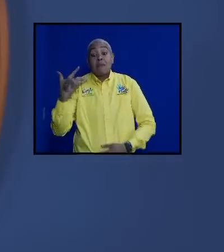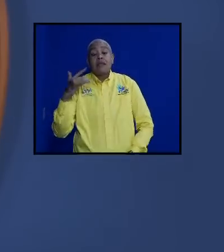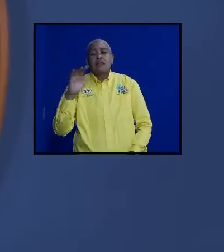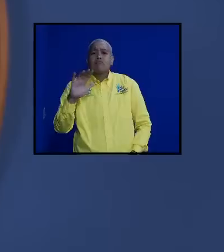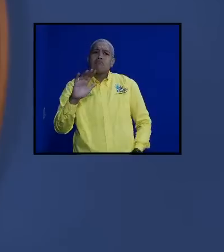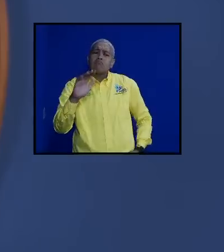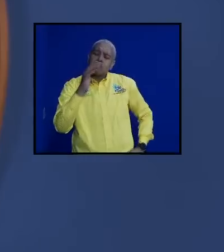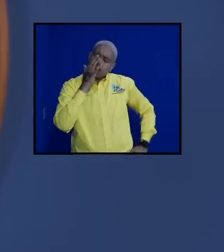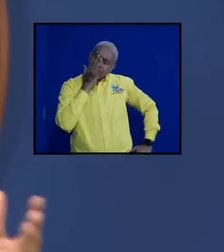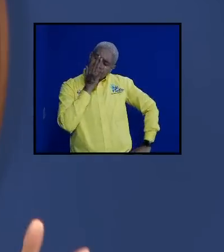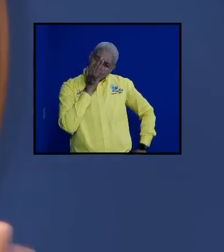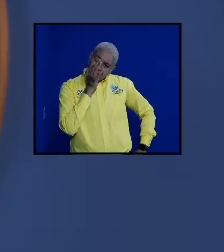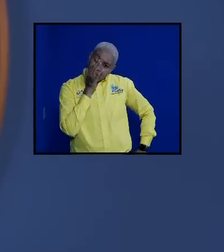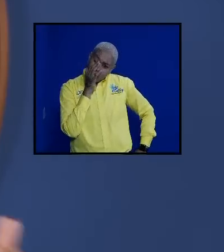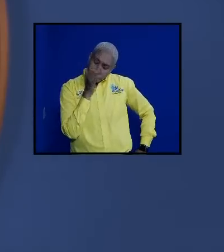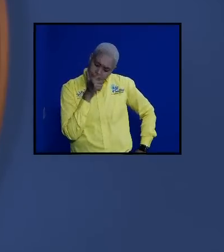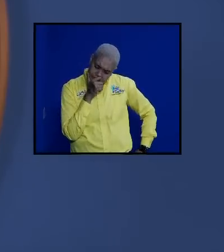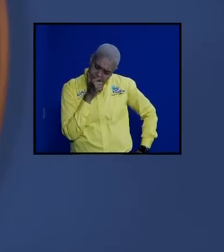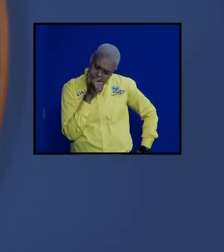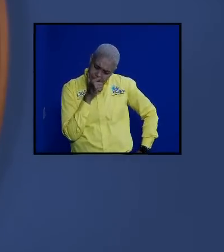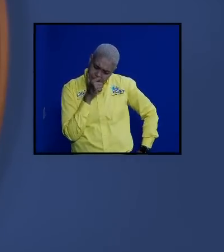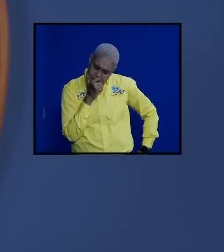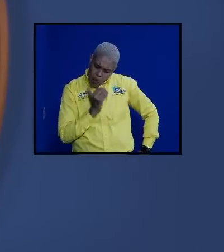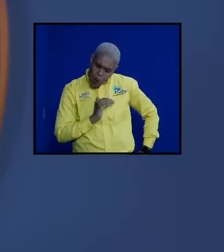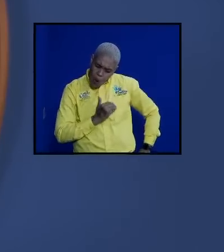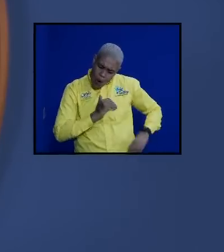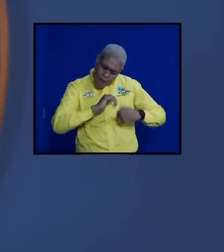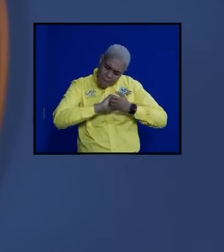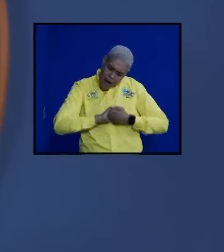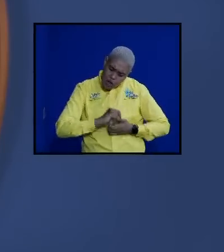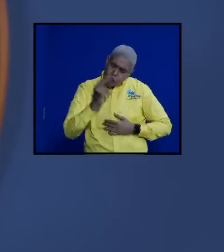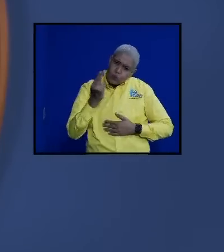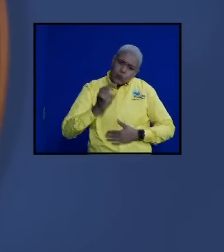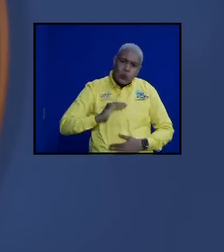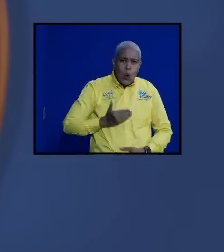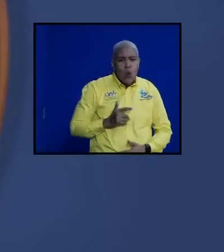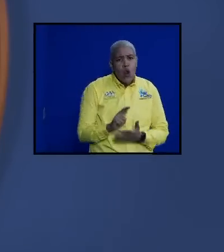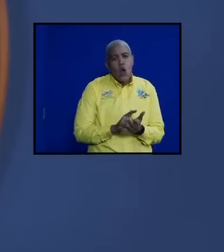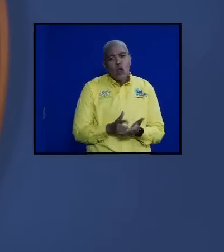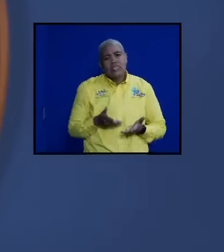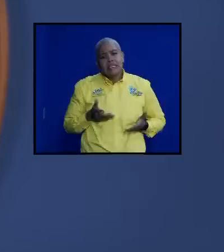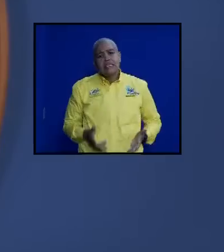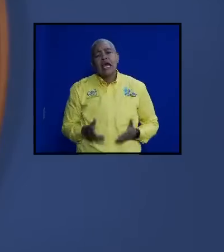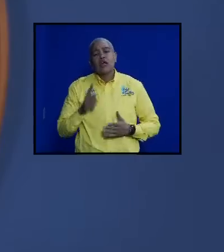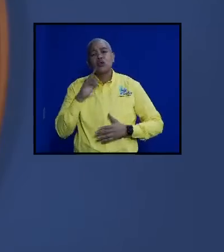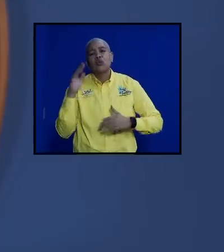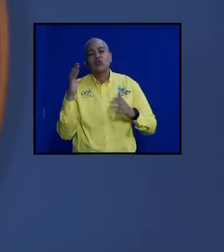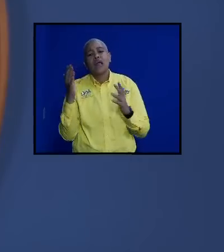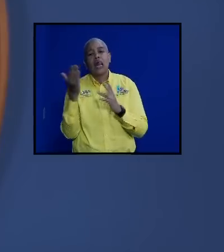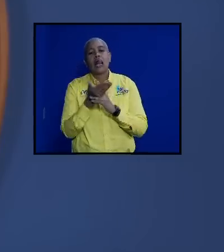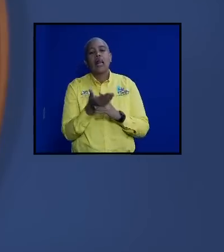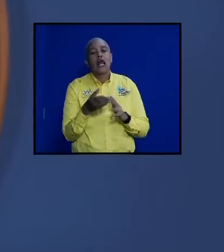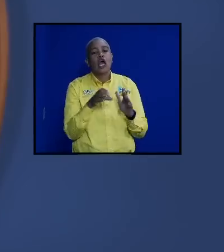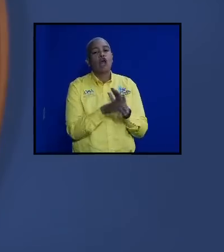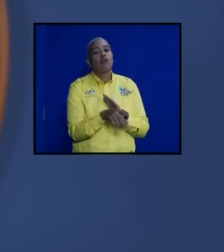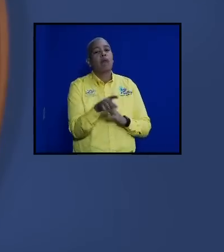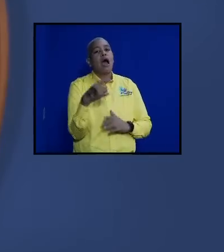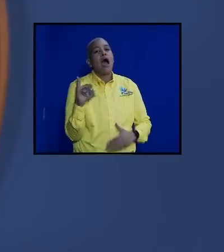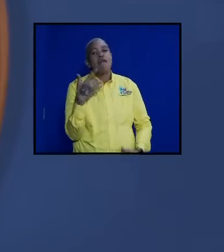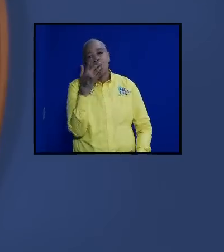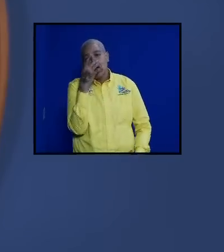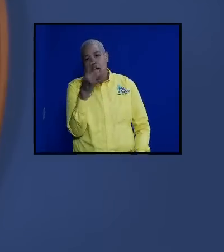been our partners utilizing our laws here to interdict criminals in which they have an